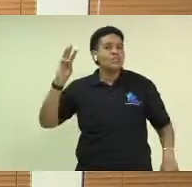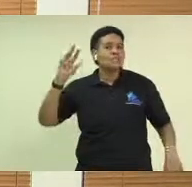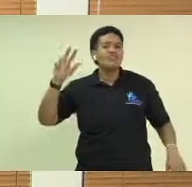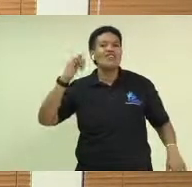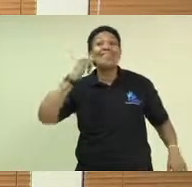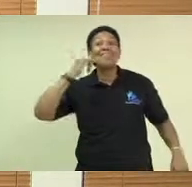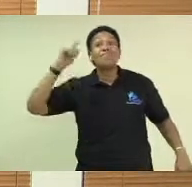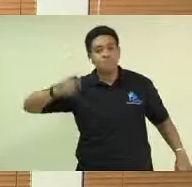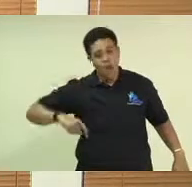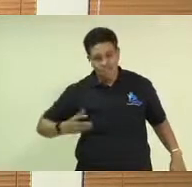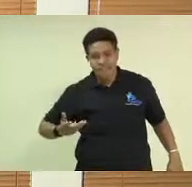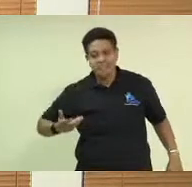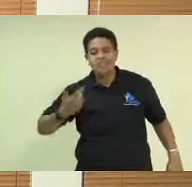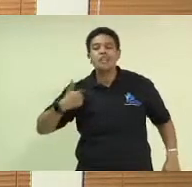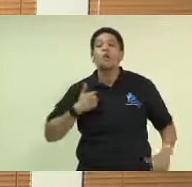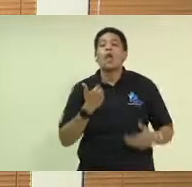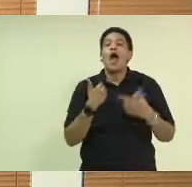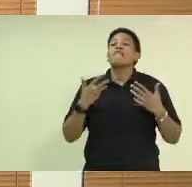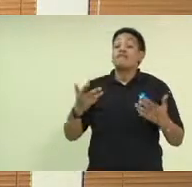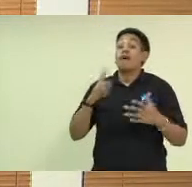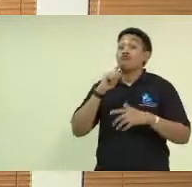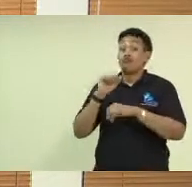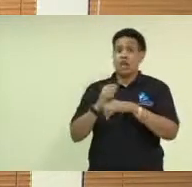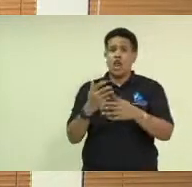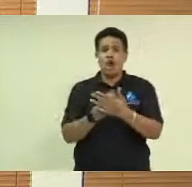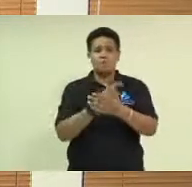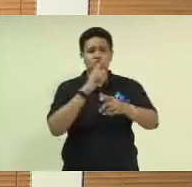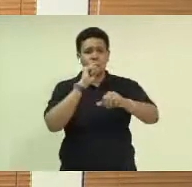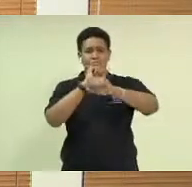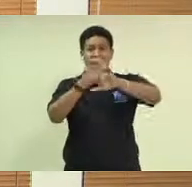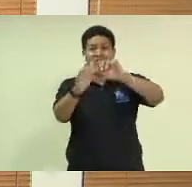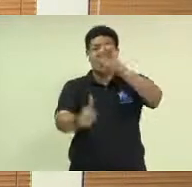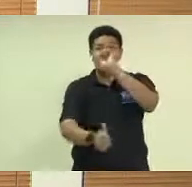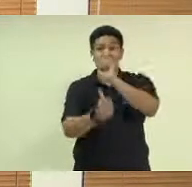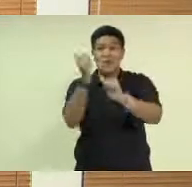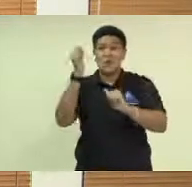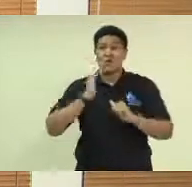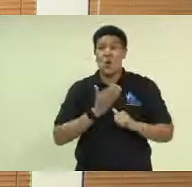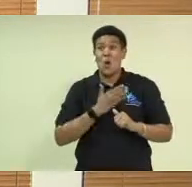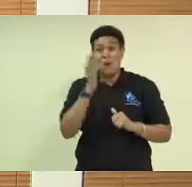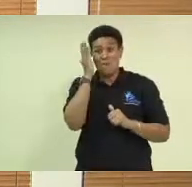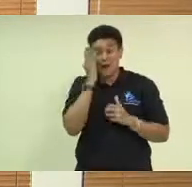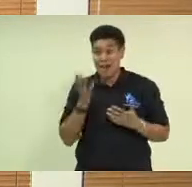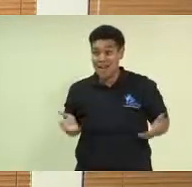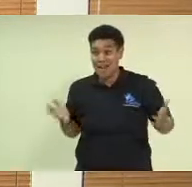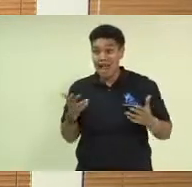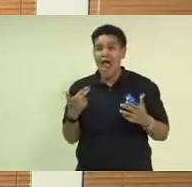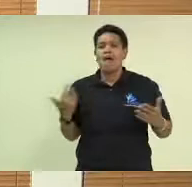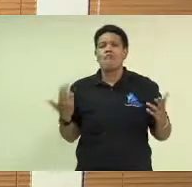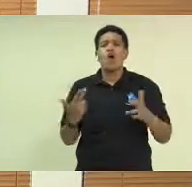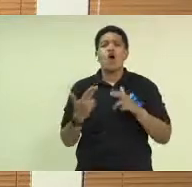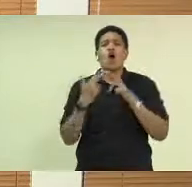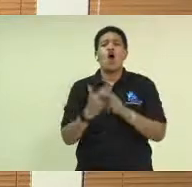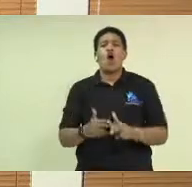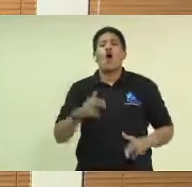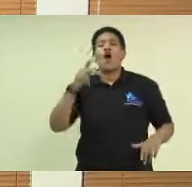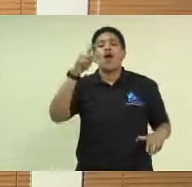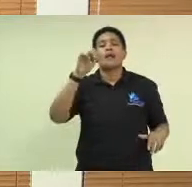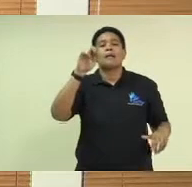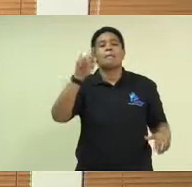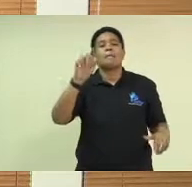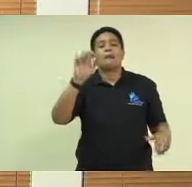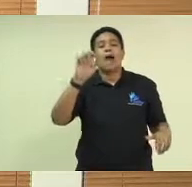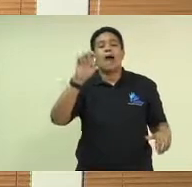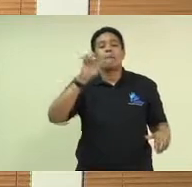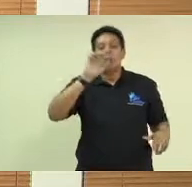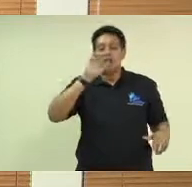required. We have used the opportunity to ensure that the majority of our beds have what we call piped oxygen, and we ramped